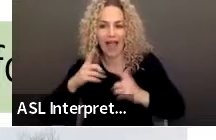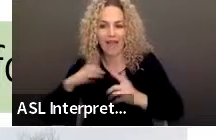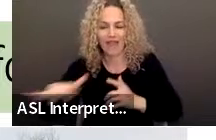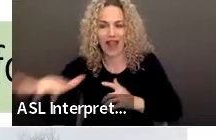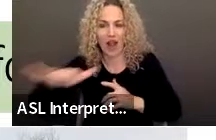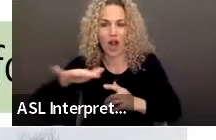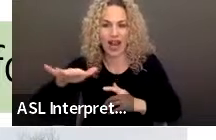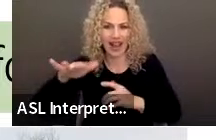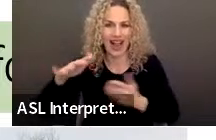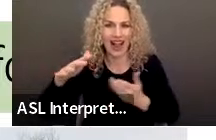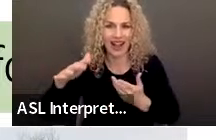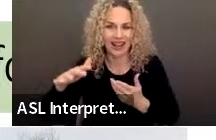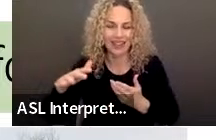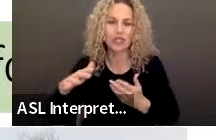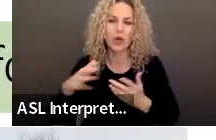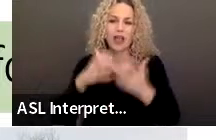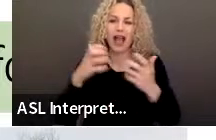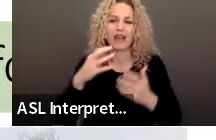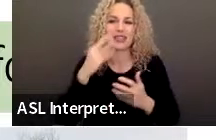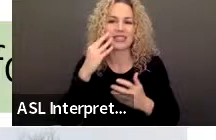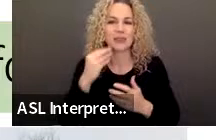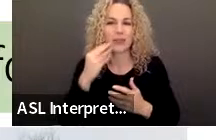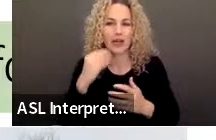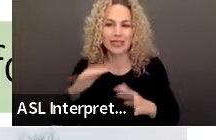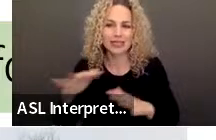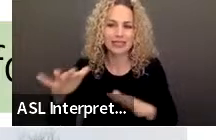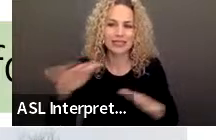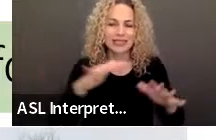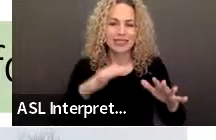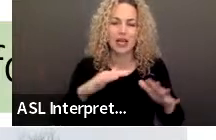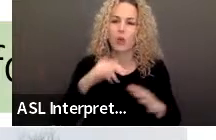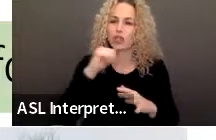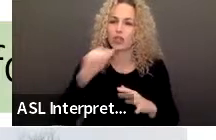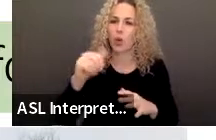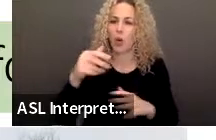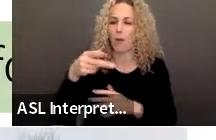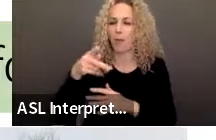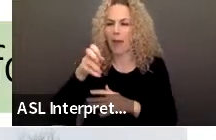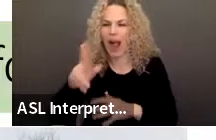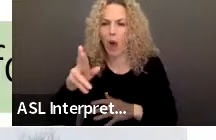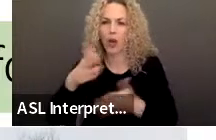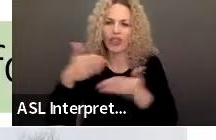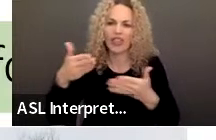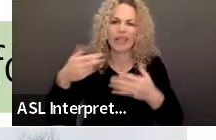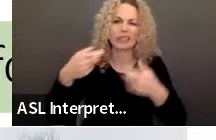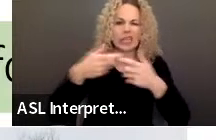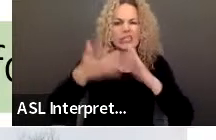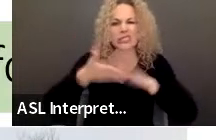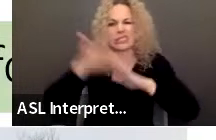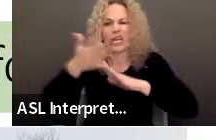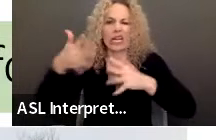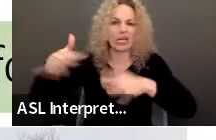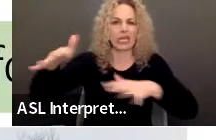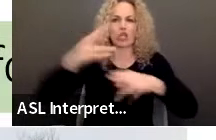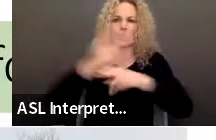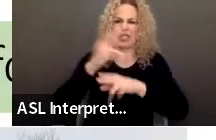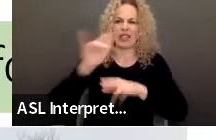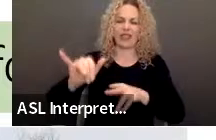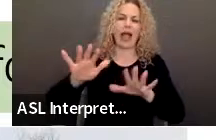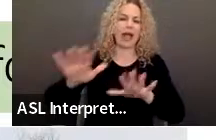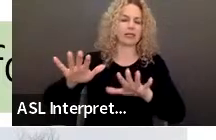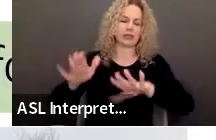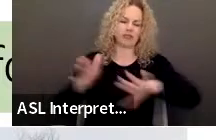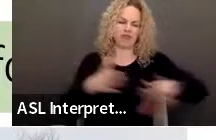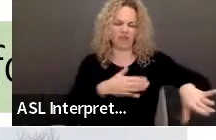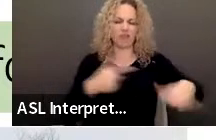And so there are a lot of experiences one can have, and we don't want power tools overwhelming that experience for any of